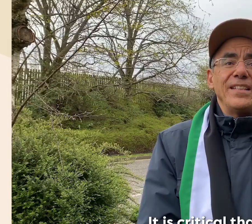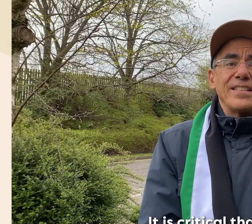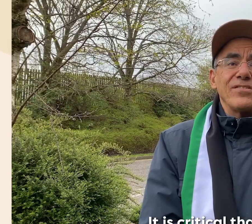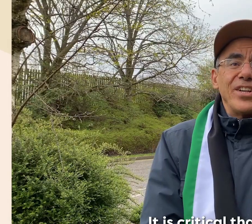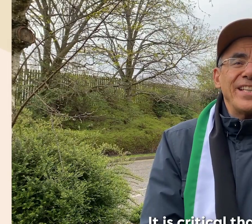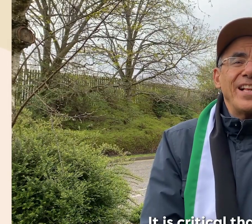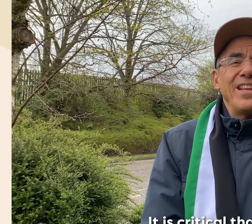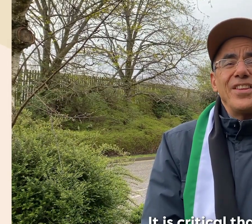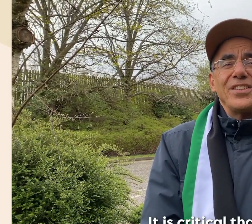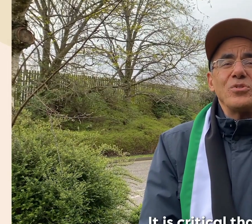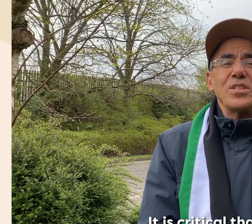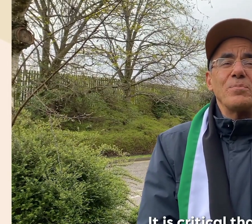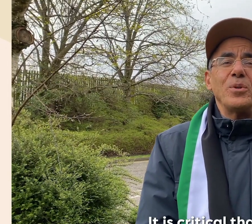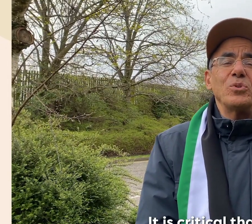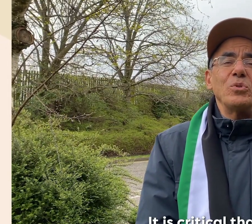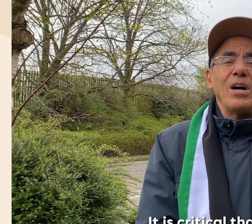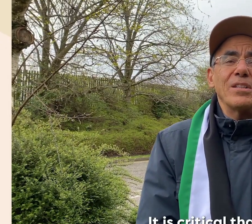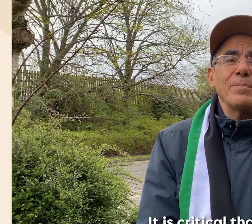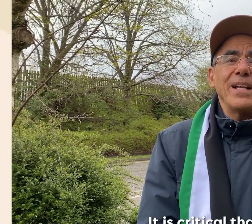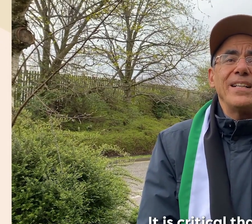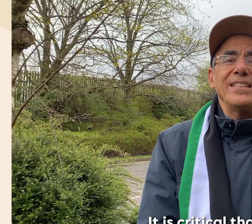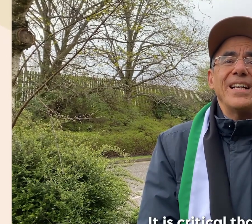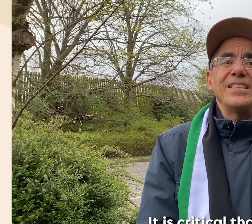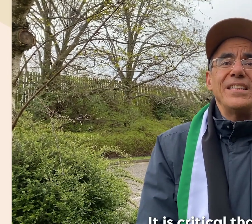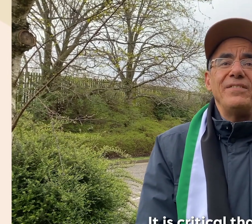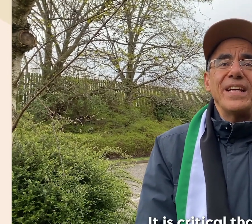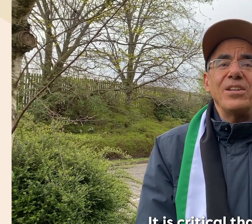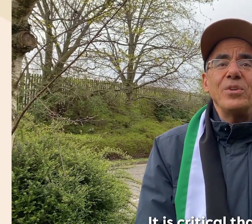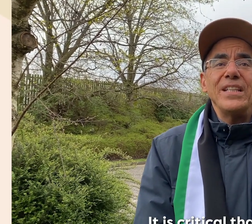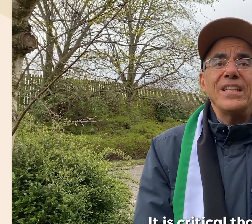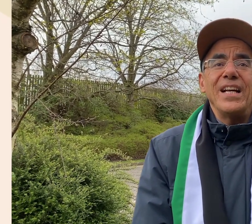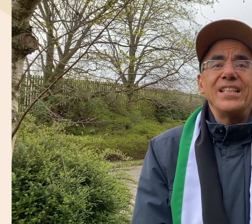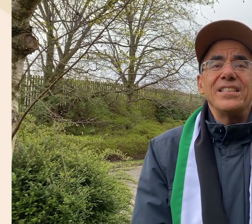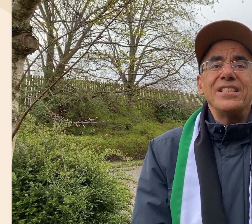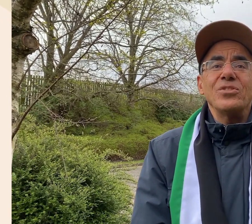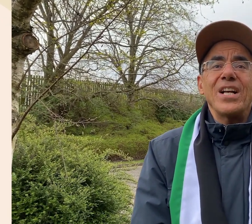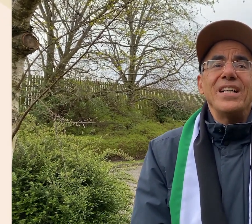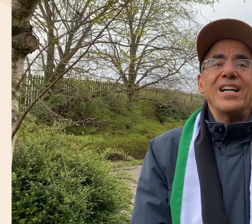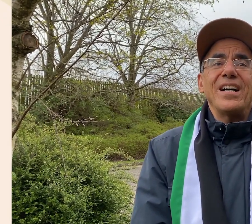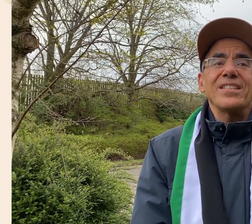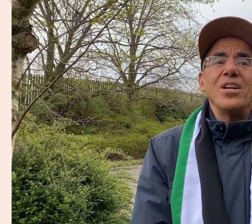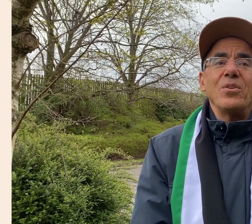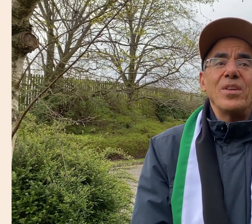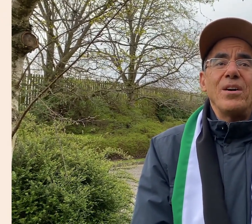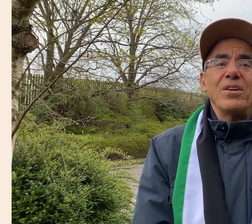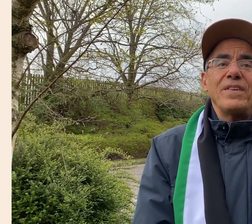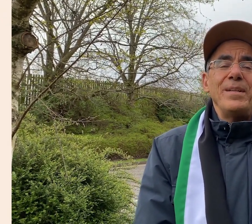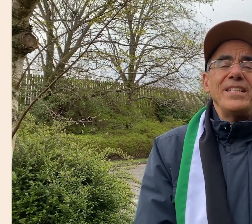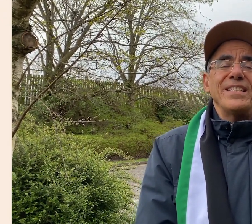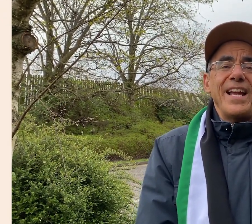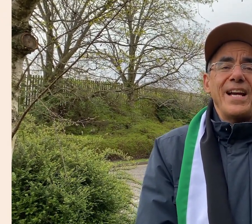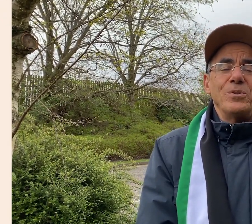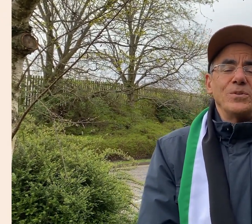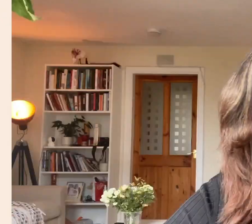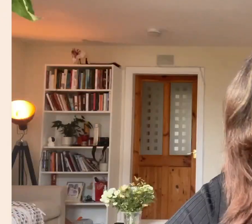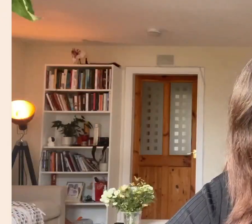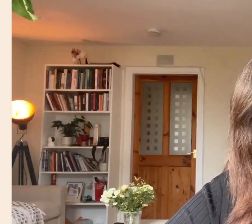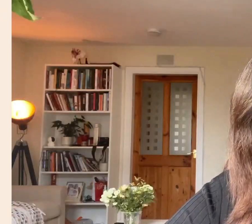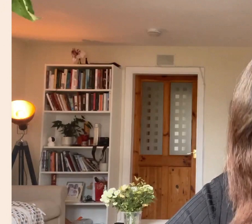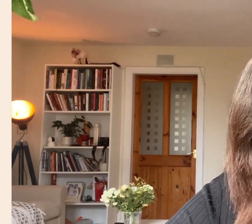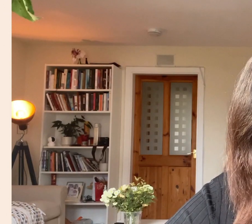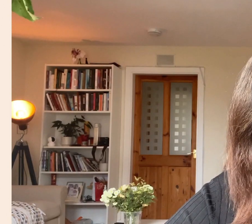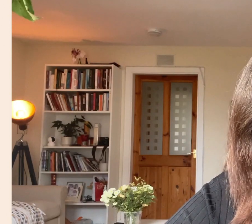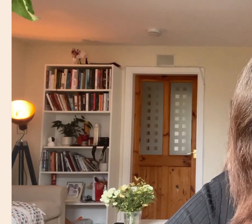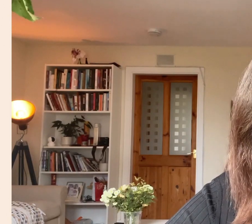safe. It is critical that you respond to our plight and evacuate and reunite us with our families now.